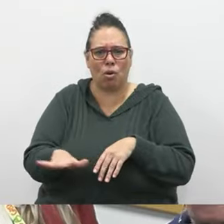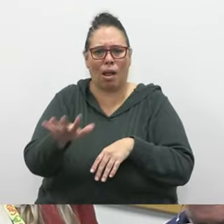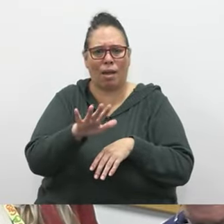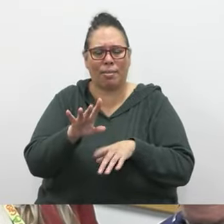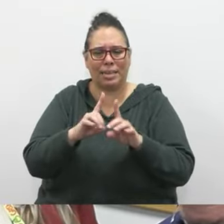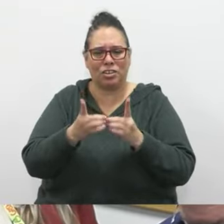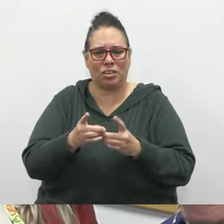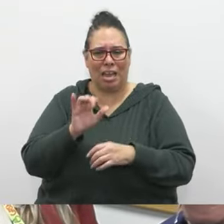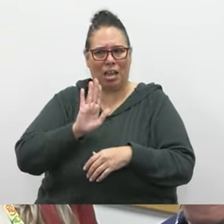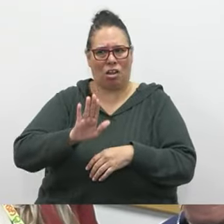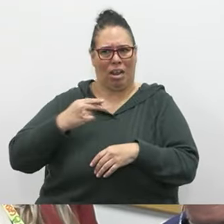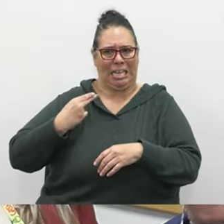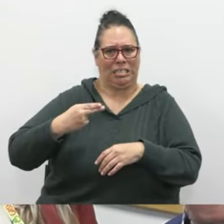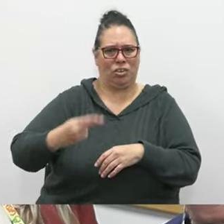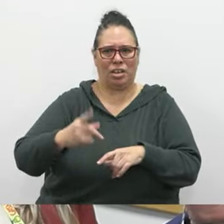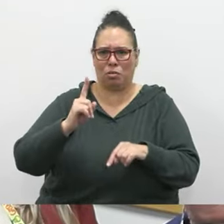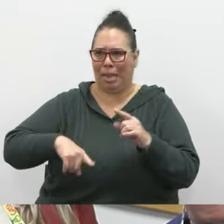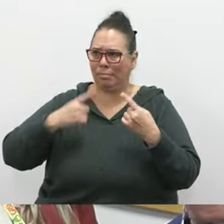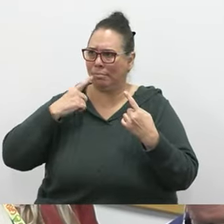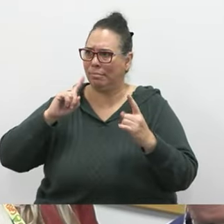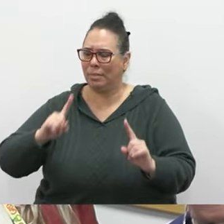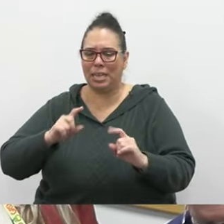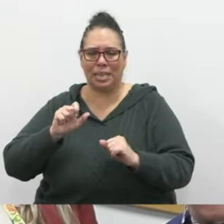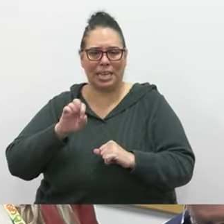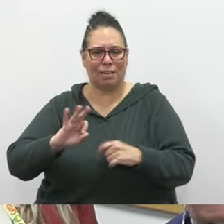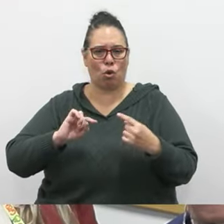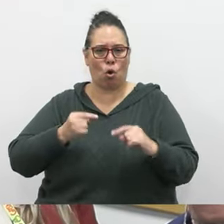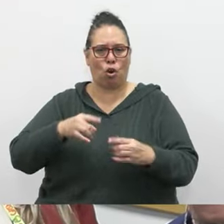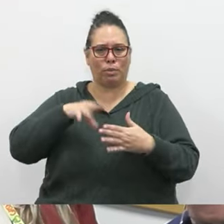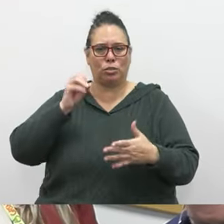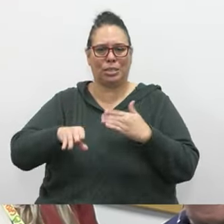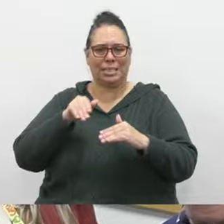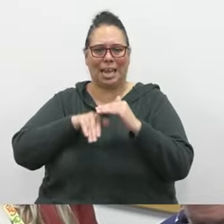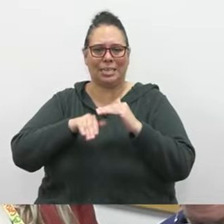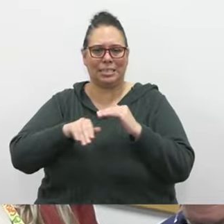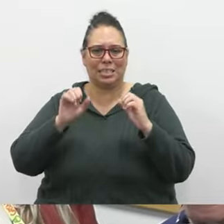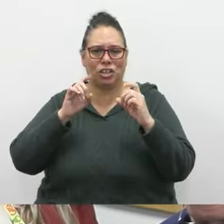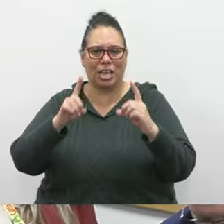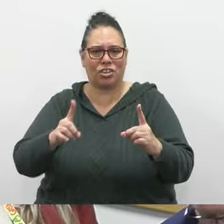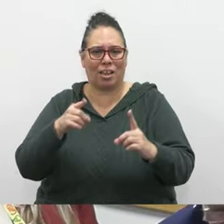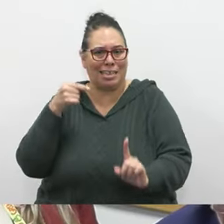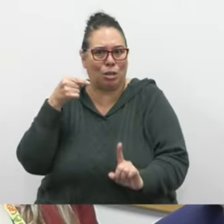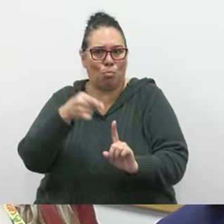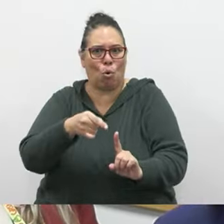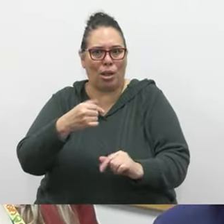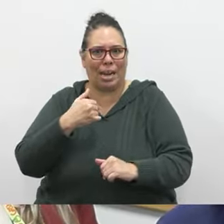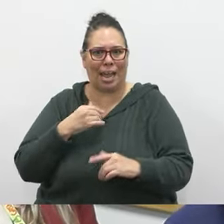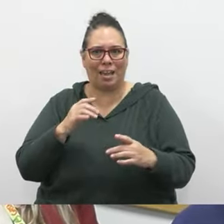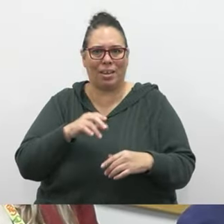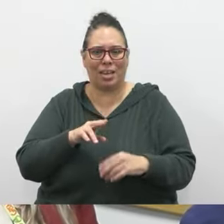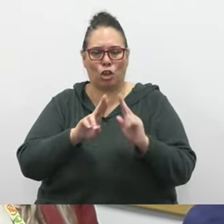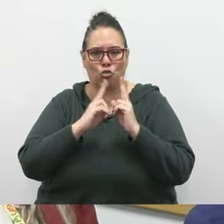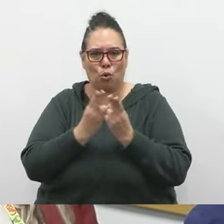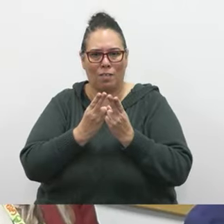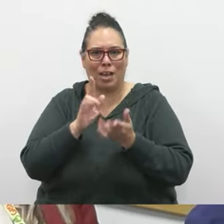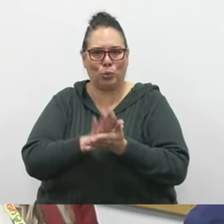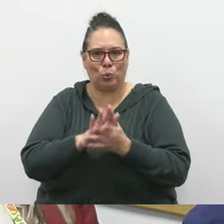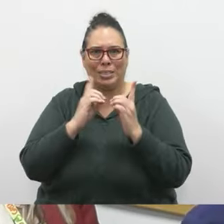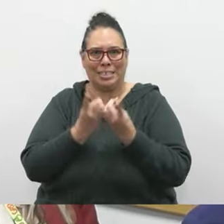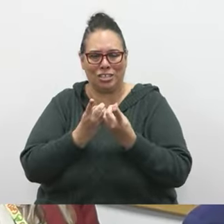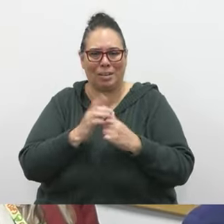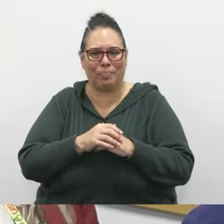of greatness cannot be achieved when you harm the experience of students as well as their access to education, which is the point of having a unified school district.